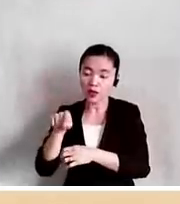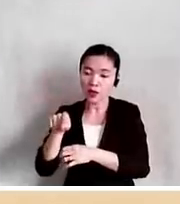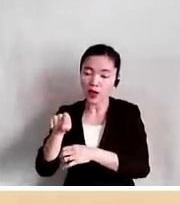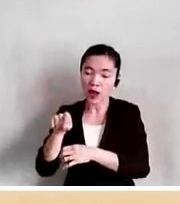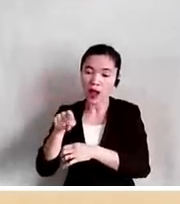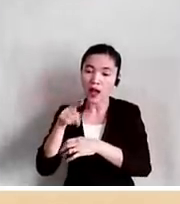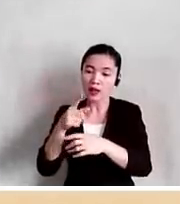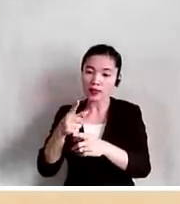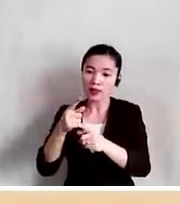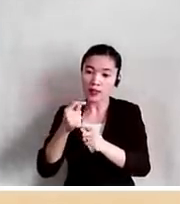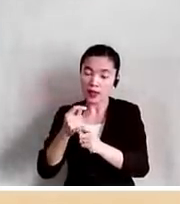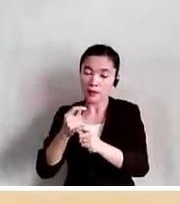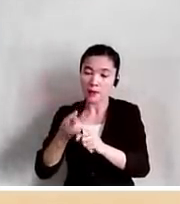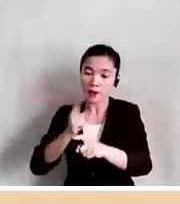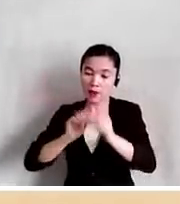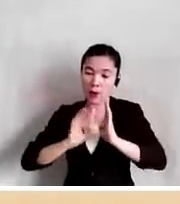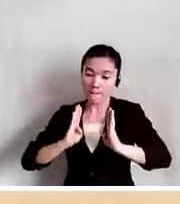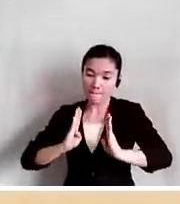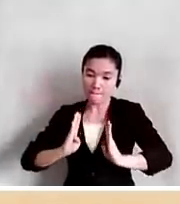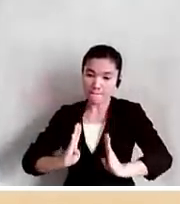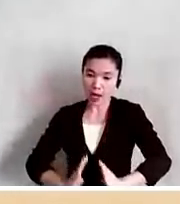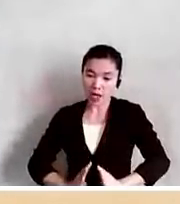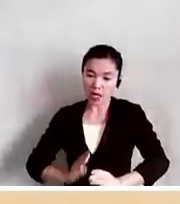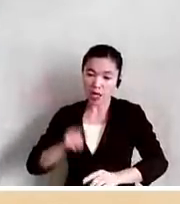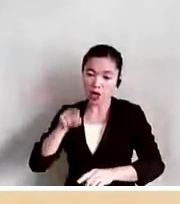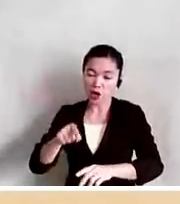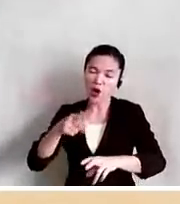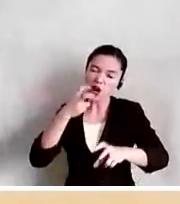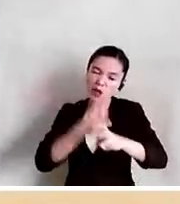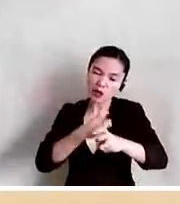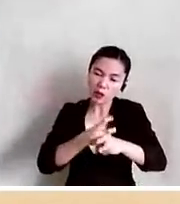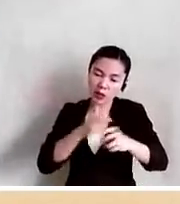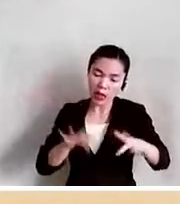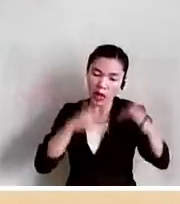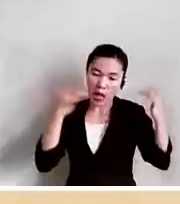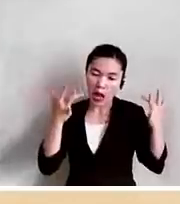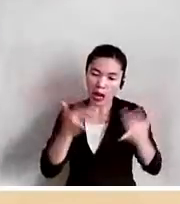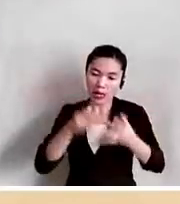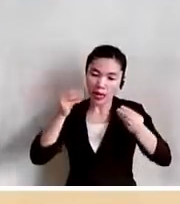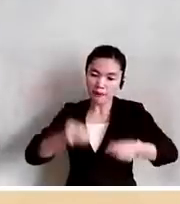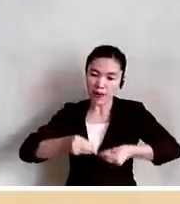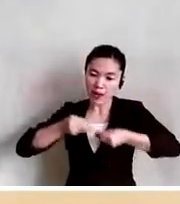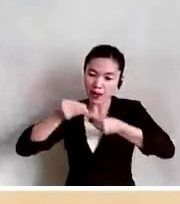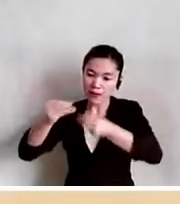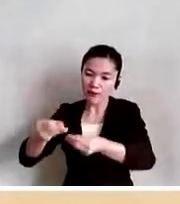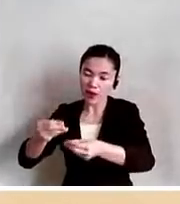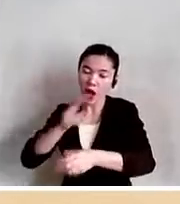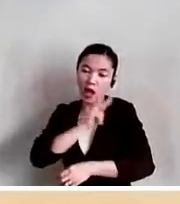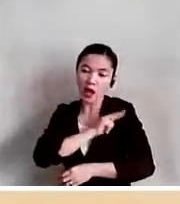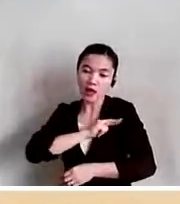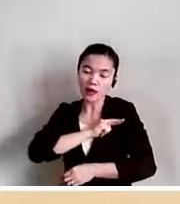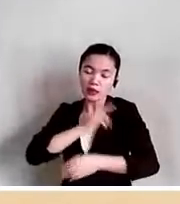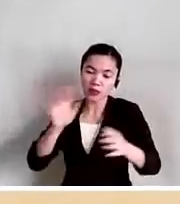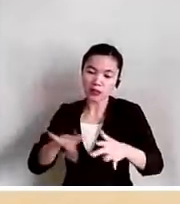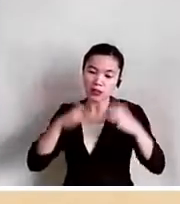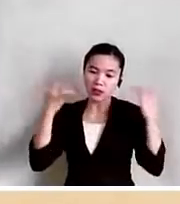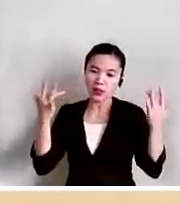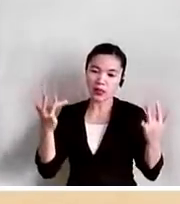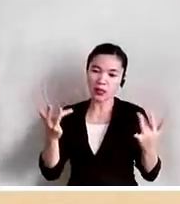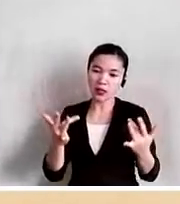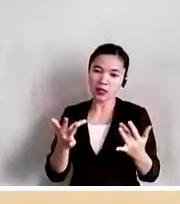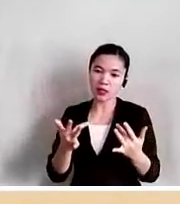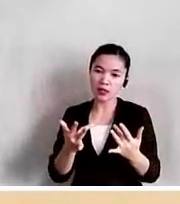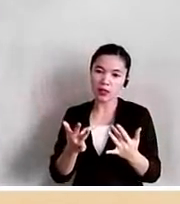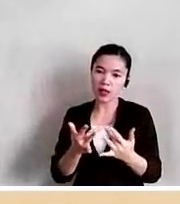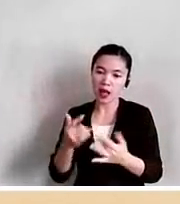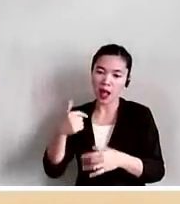bodies your stony hearts and giving you natural hearts. I will